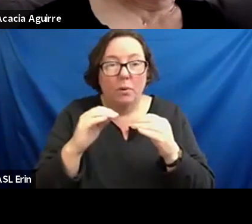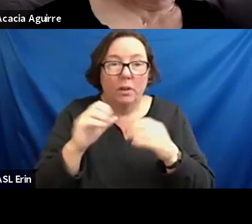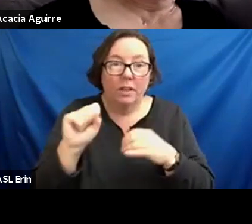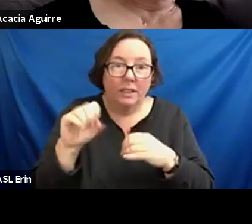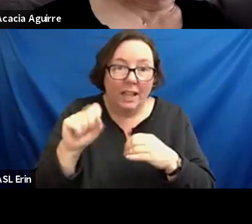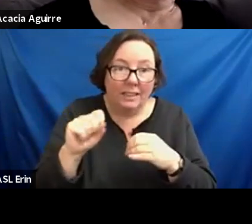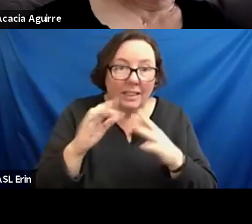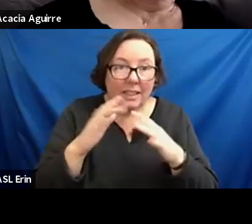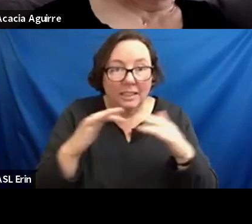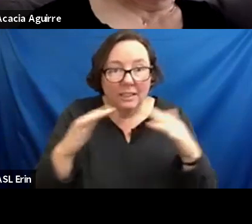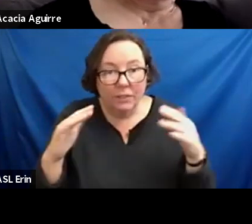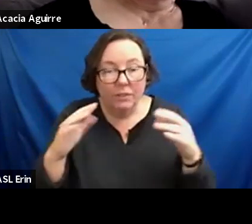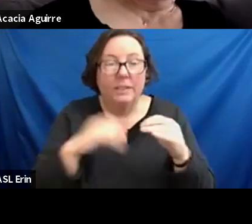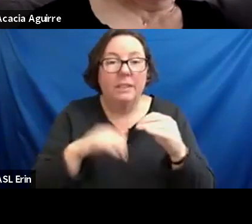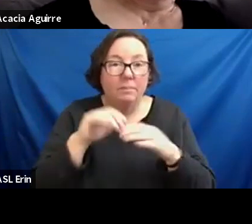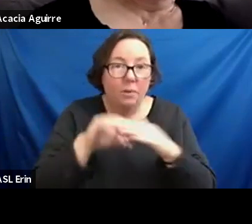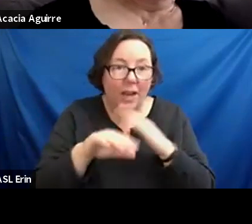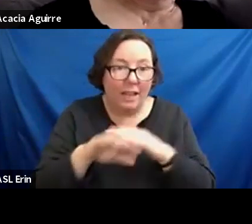and access?